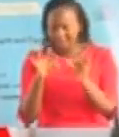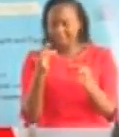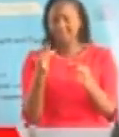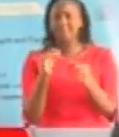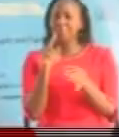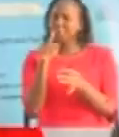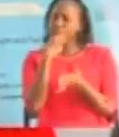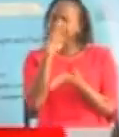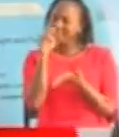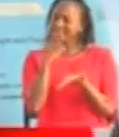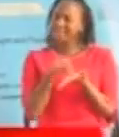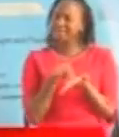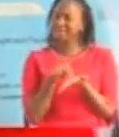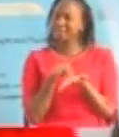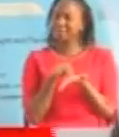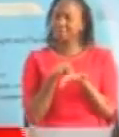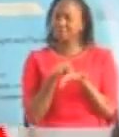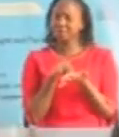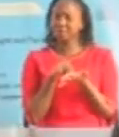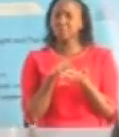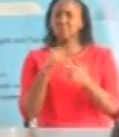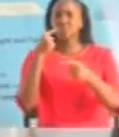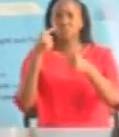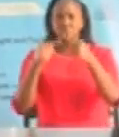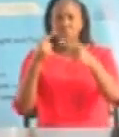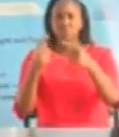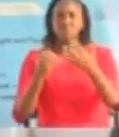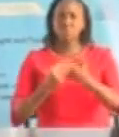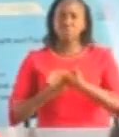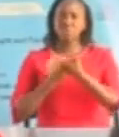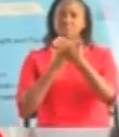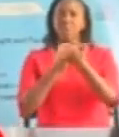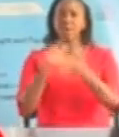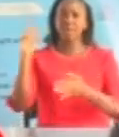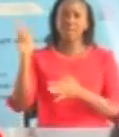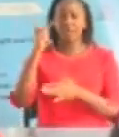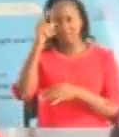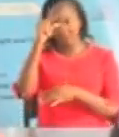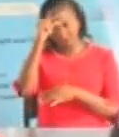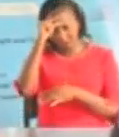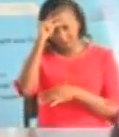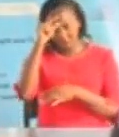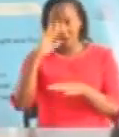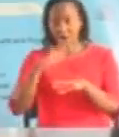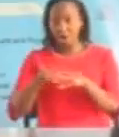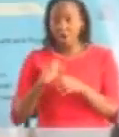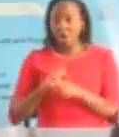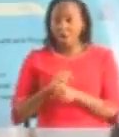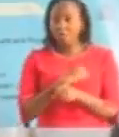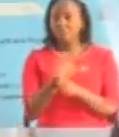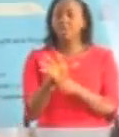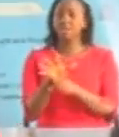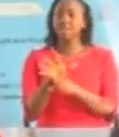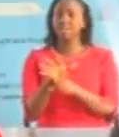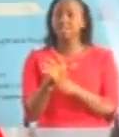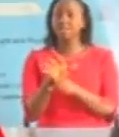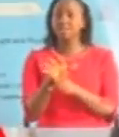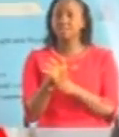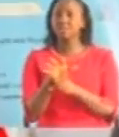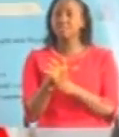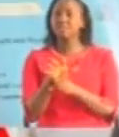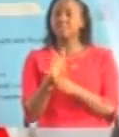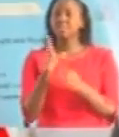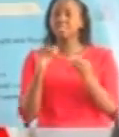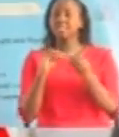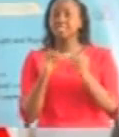This center has continued to support the Kenya government on the COVID data modeling.